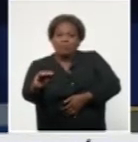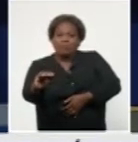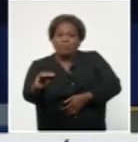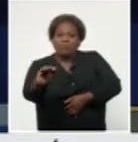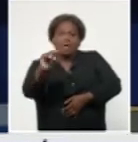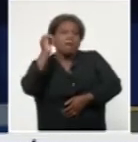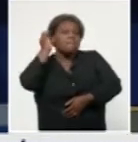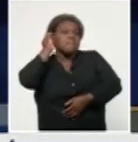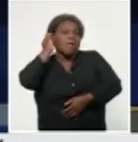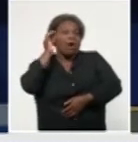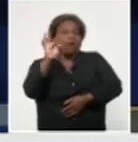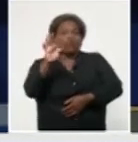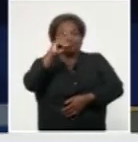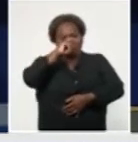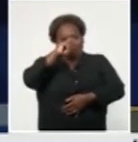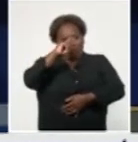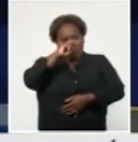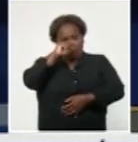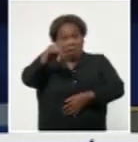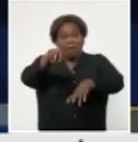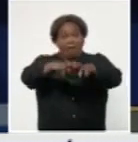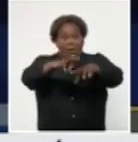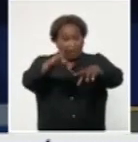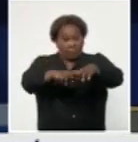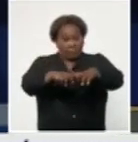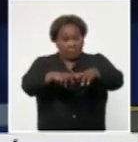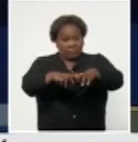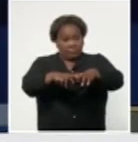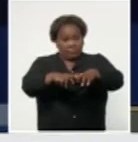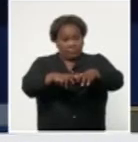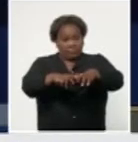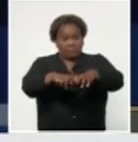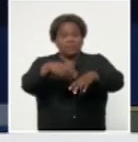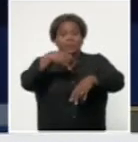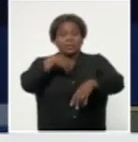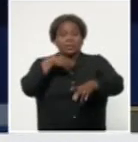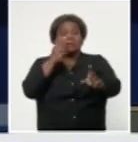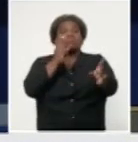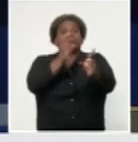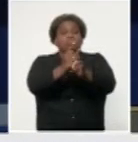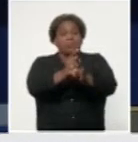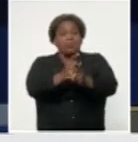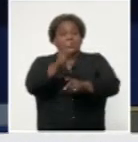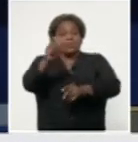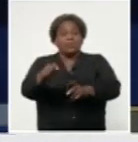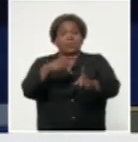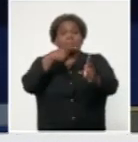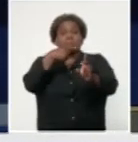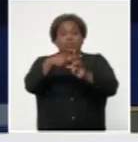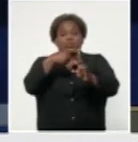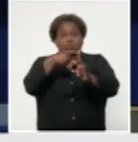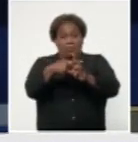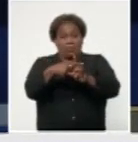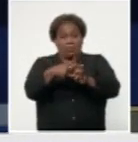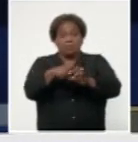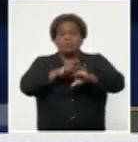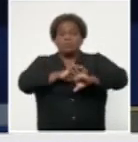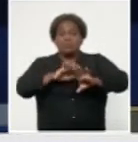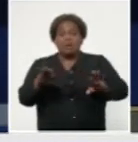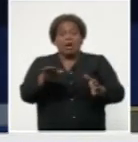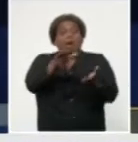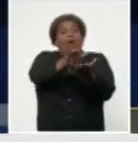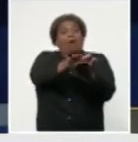Havana, an indirect confirmed case contact, and Cuba already accumulates 271 children